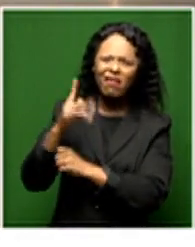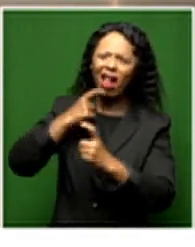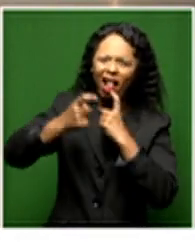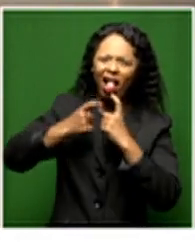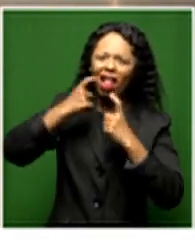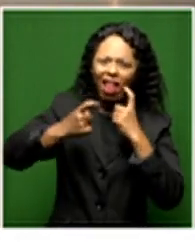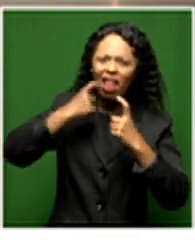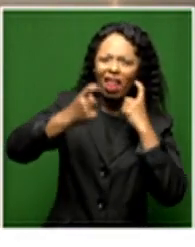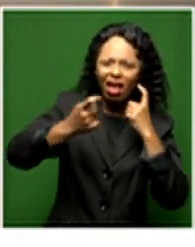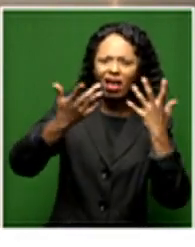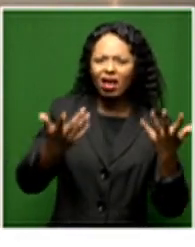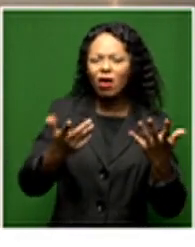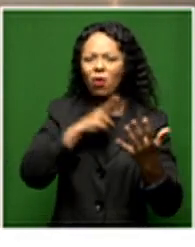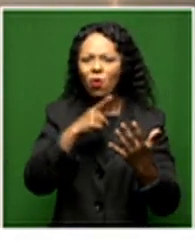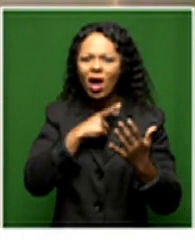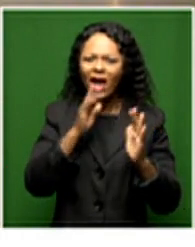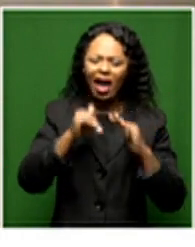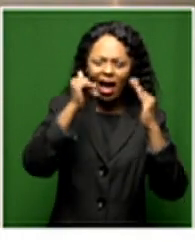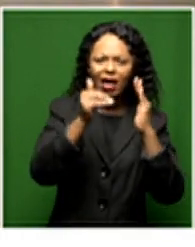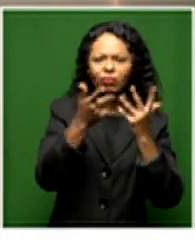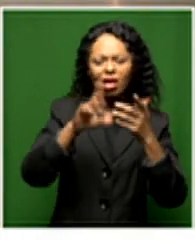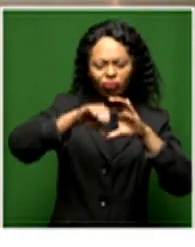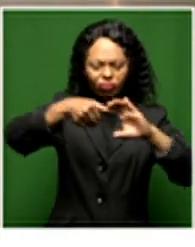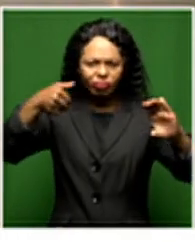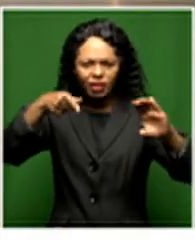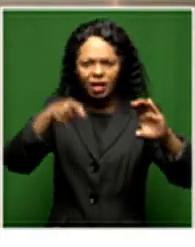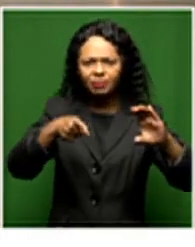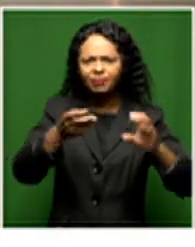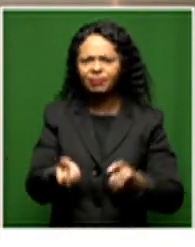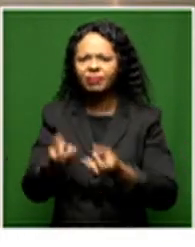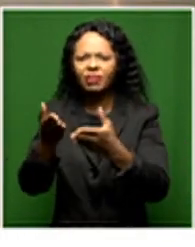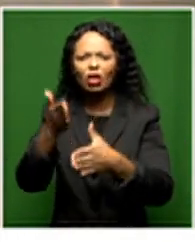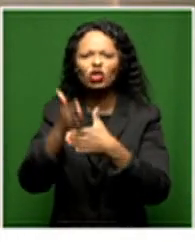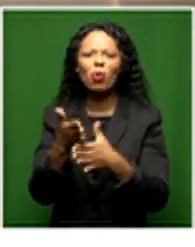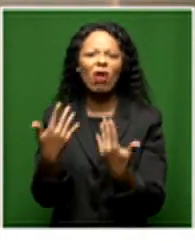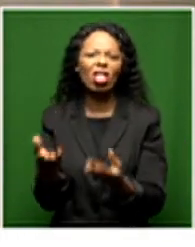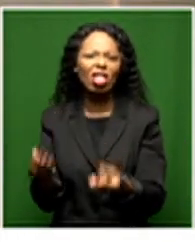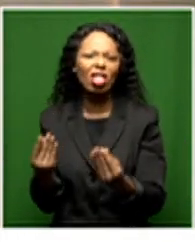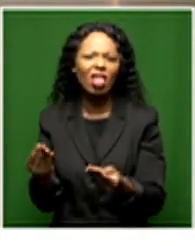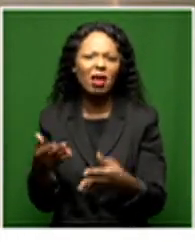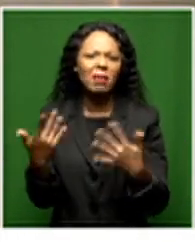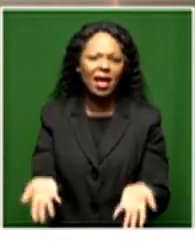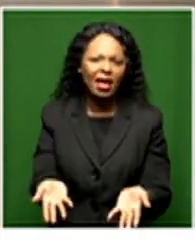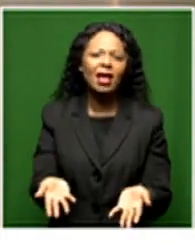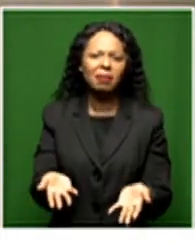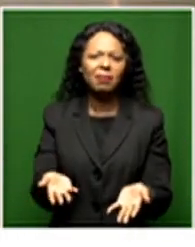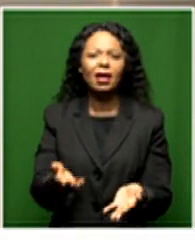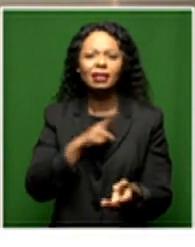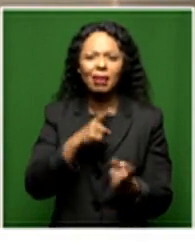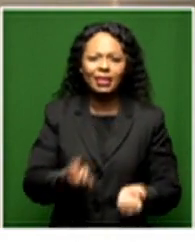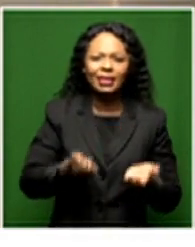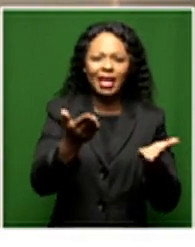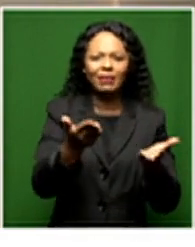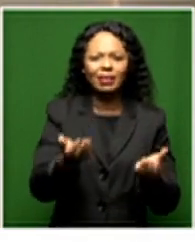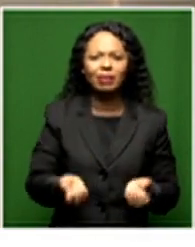complaining about how we're taking highly skilled graduates and placing them in call center jobs. We're taking people and putting them in shared services, and we've seen this